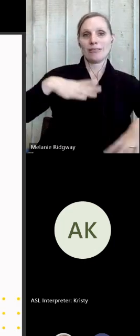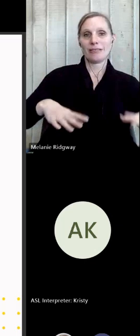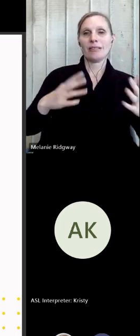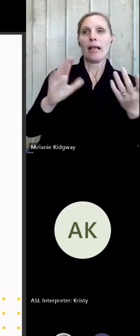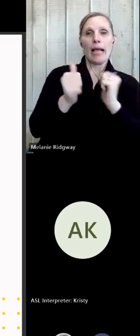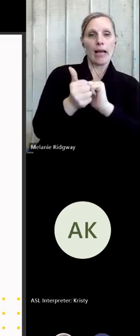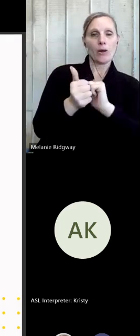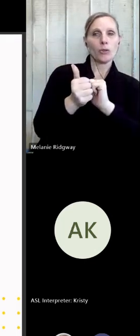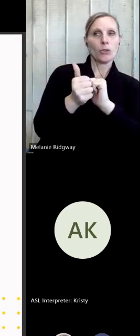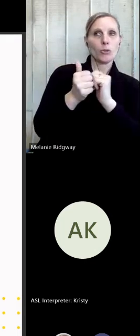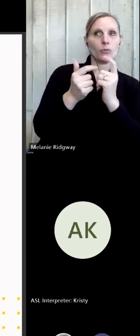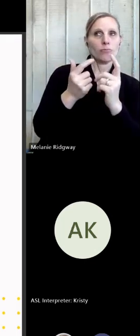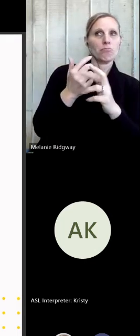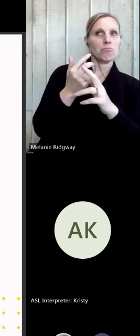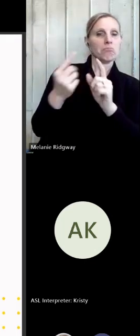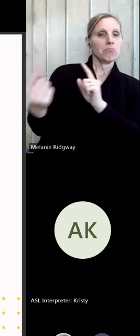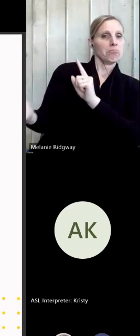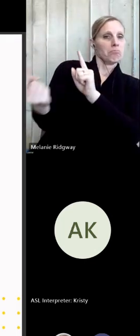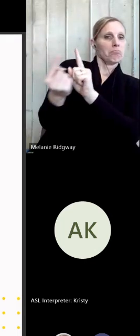forward.